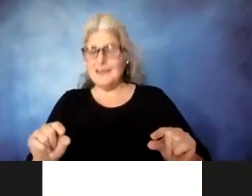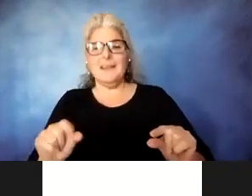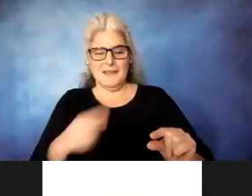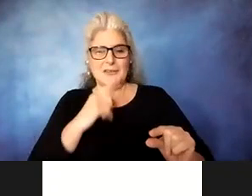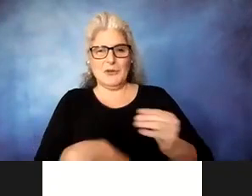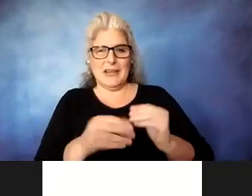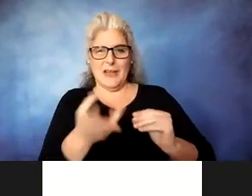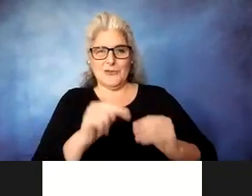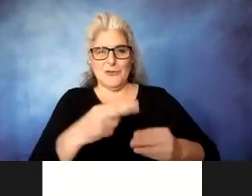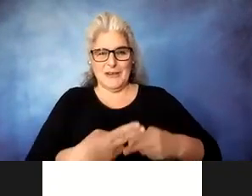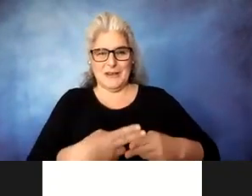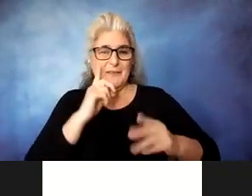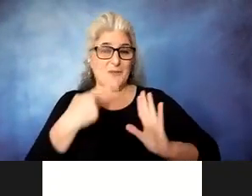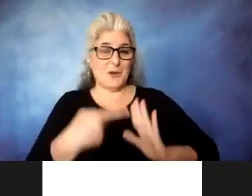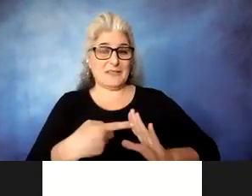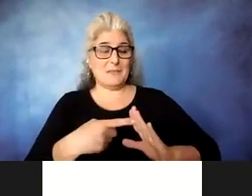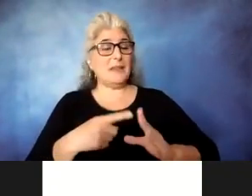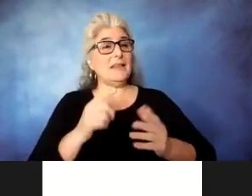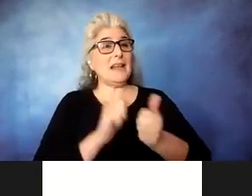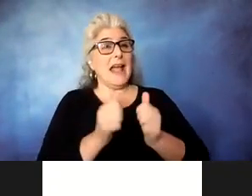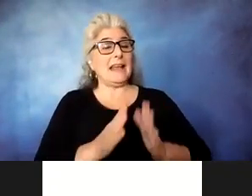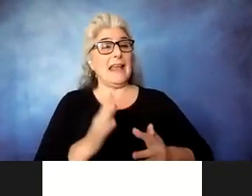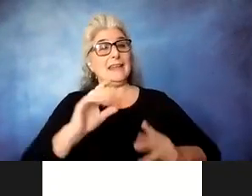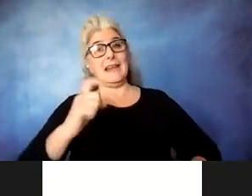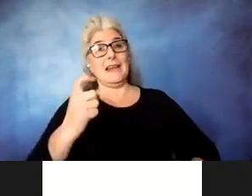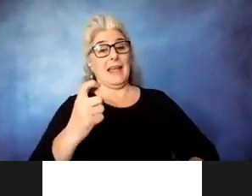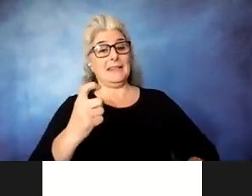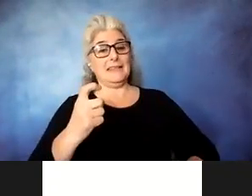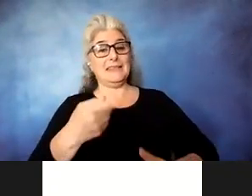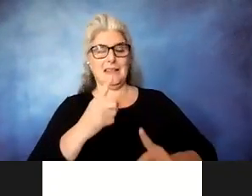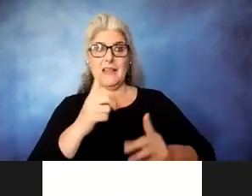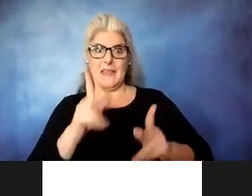can see candidate X is ranked number 1 on this sample ballot here.